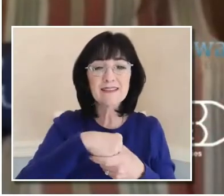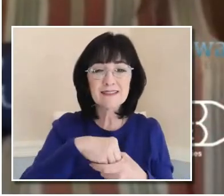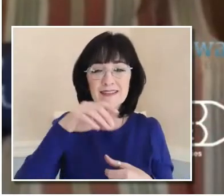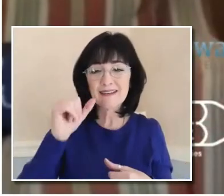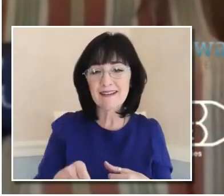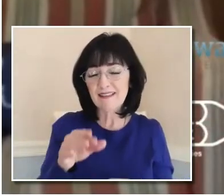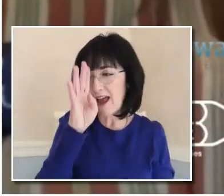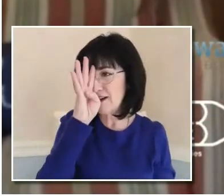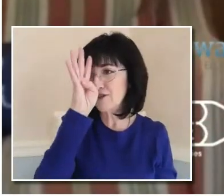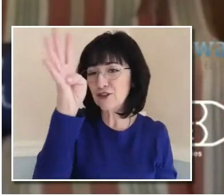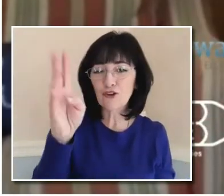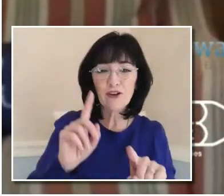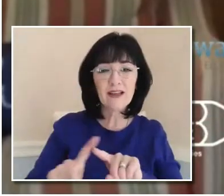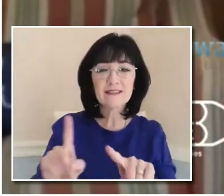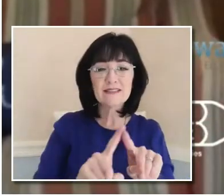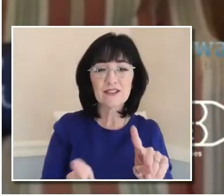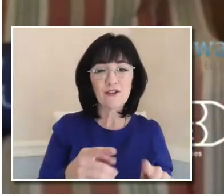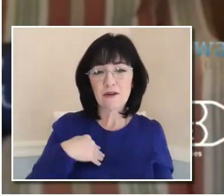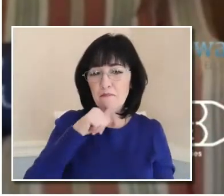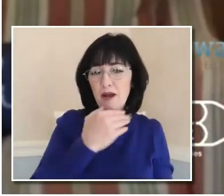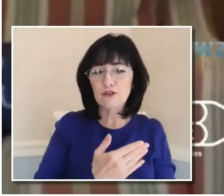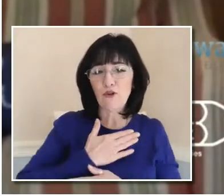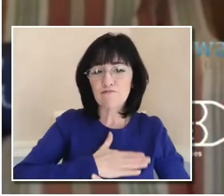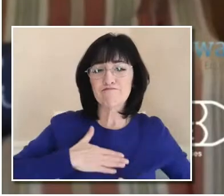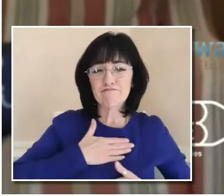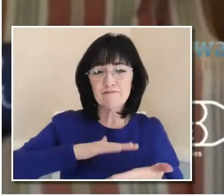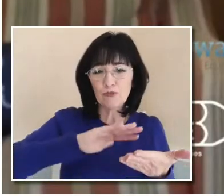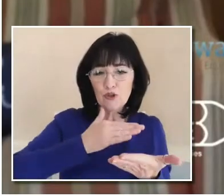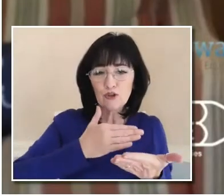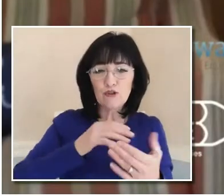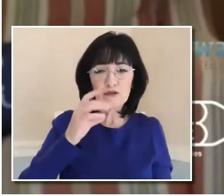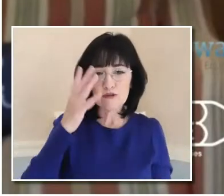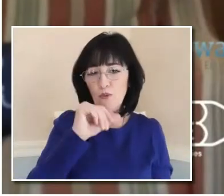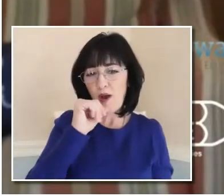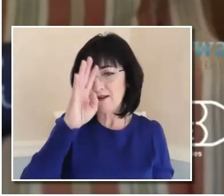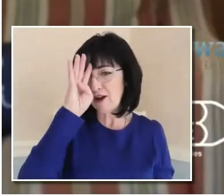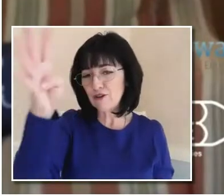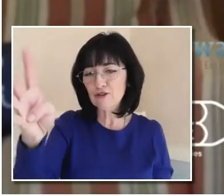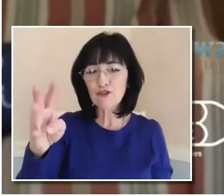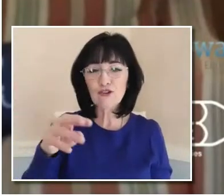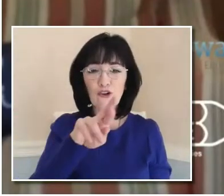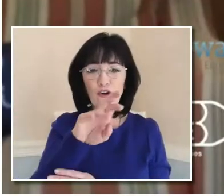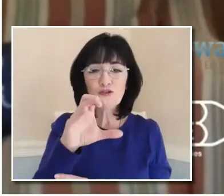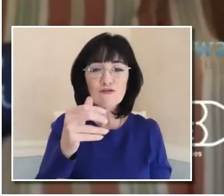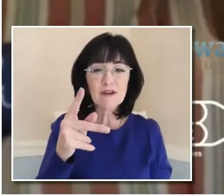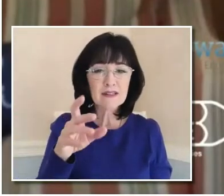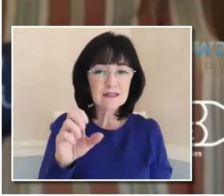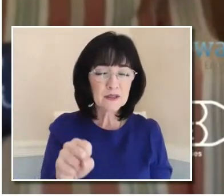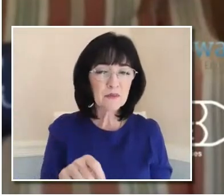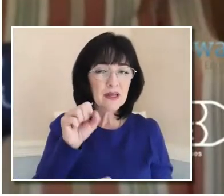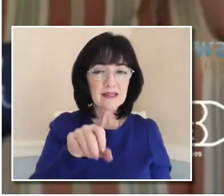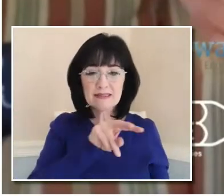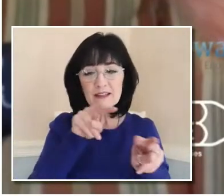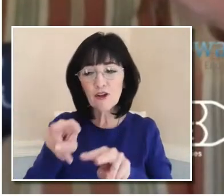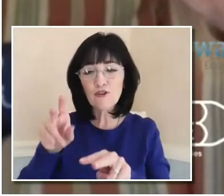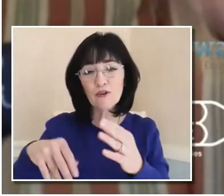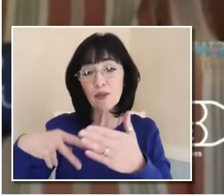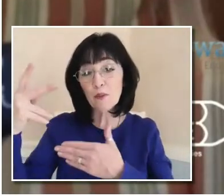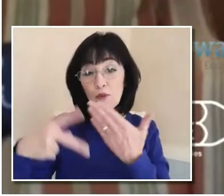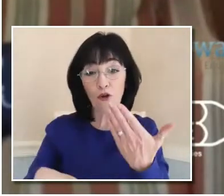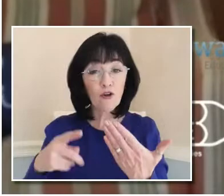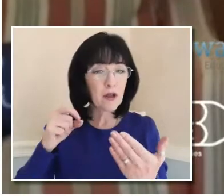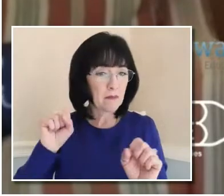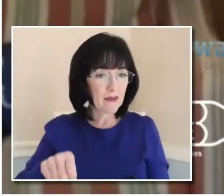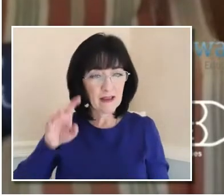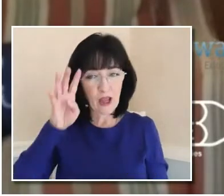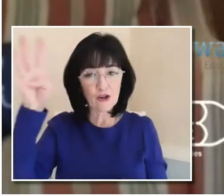I know my daughter likes to cook. So, hey, let's go check out some recipes online or through Sora. And then maybe we can create our own and